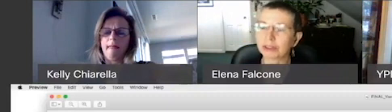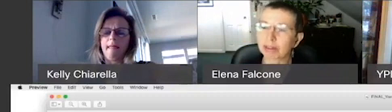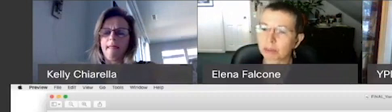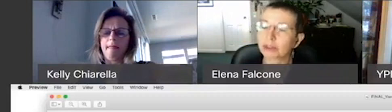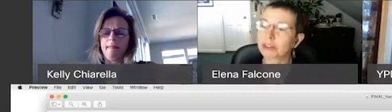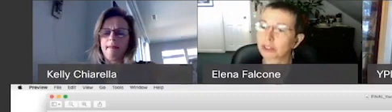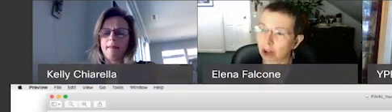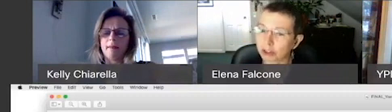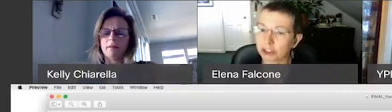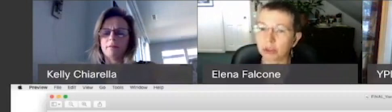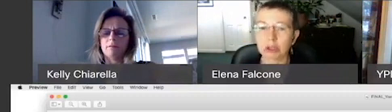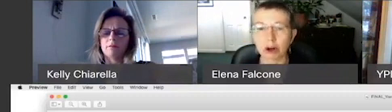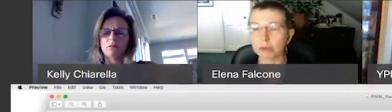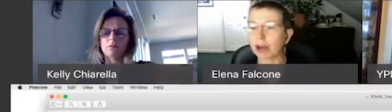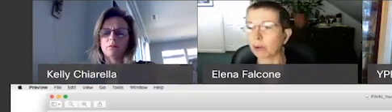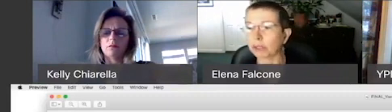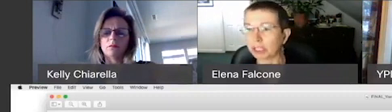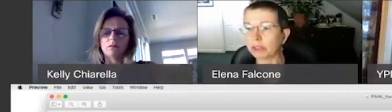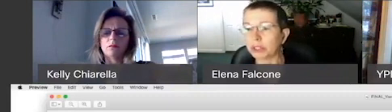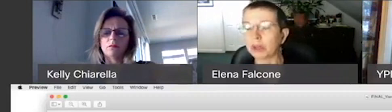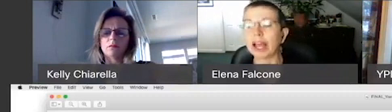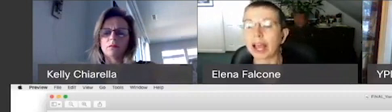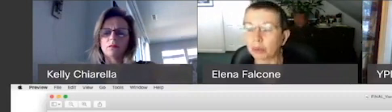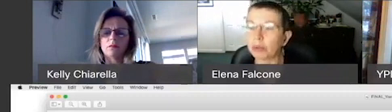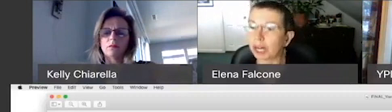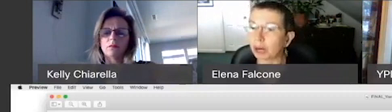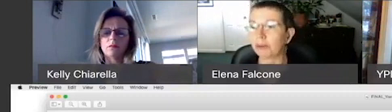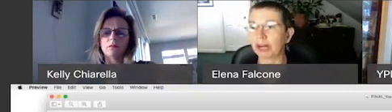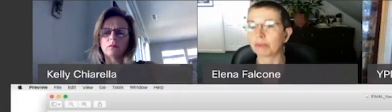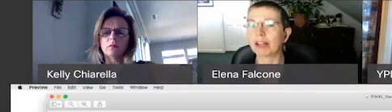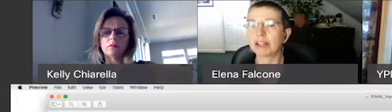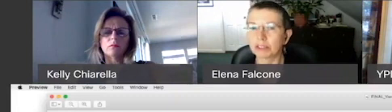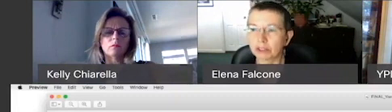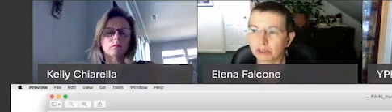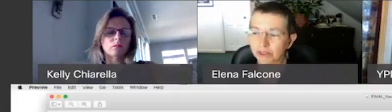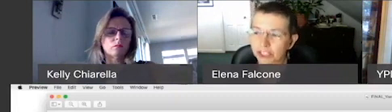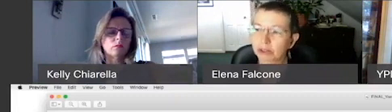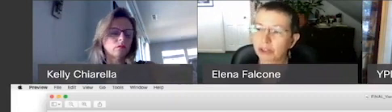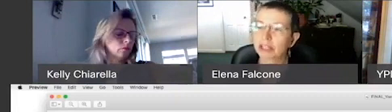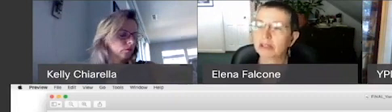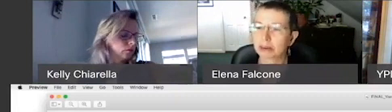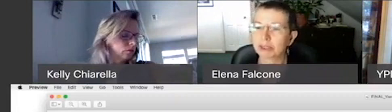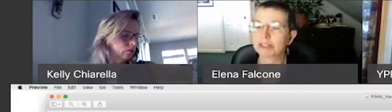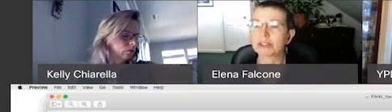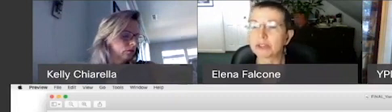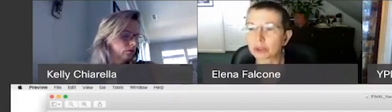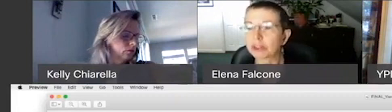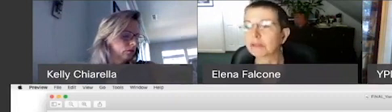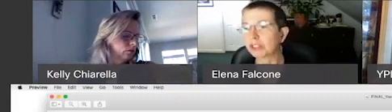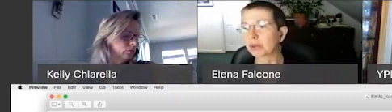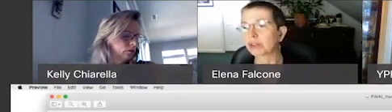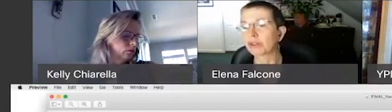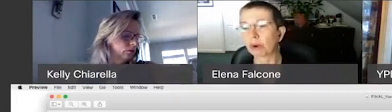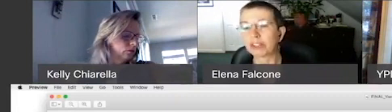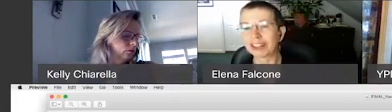you. We will get the right person to talk to you. We'll call you back or we'll email you, and we will help you out. The Senior Law Day Collaborative is an